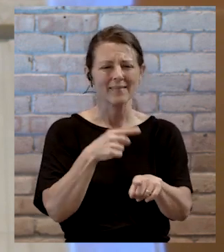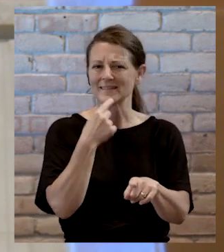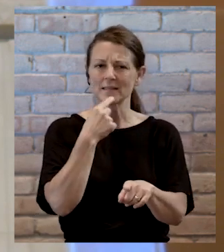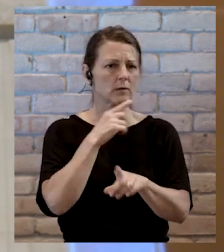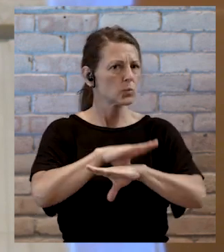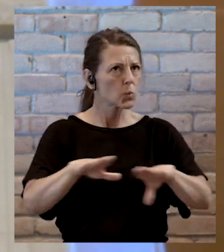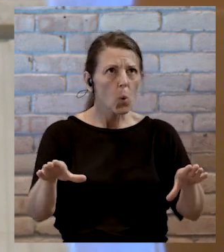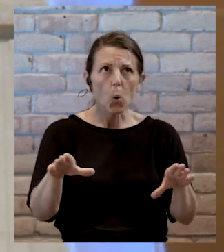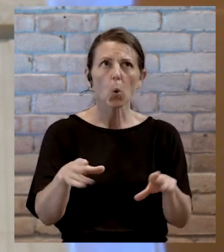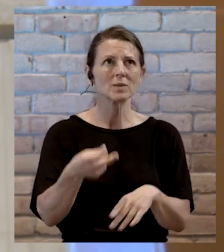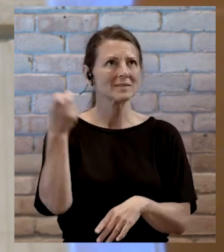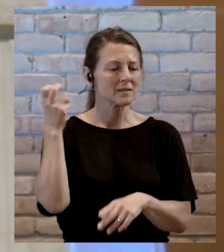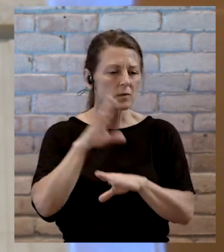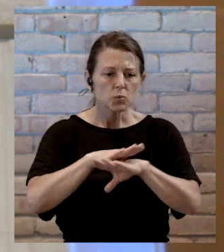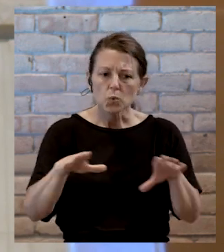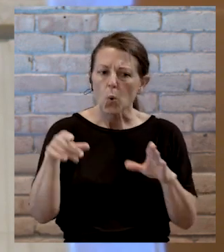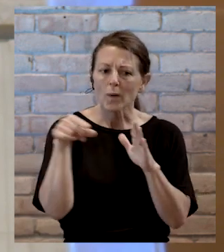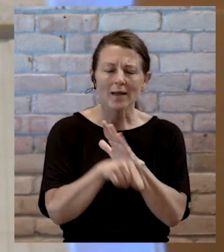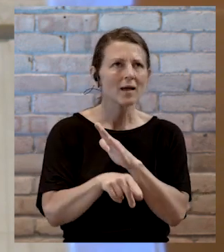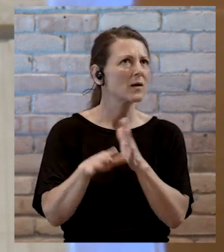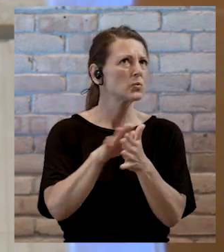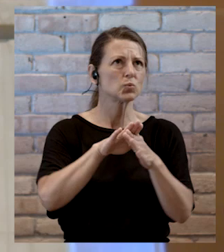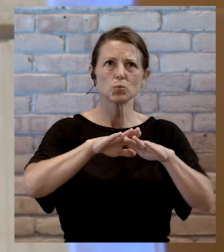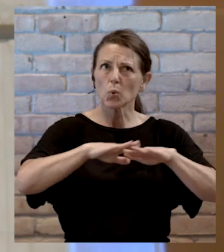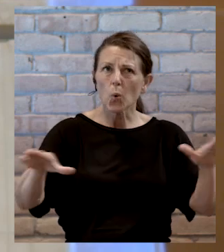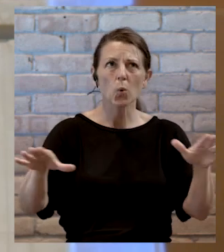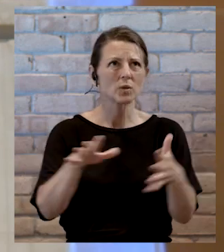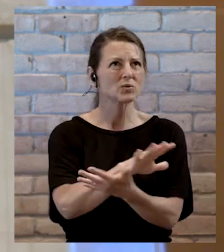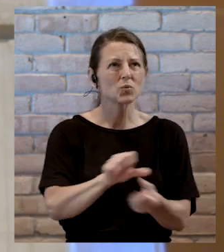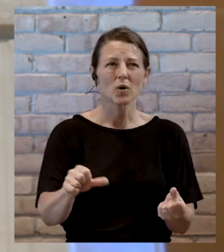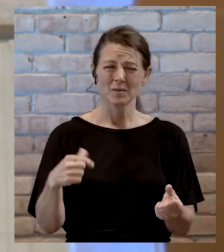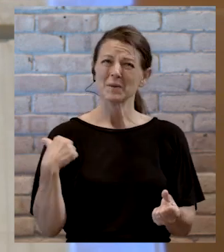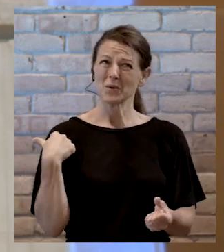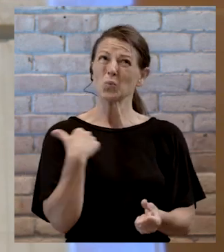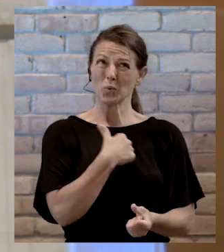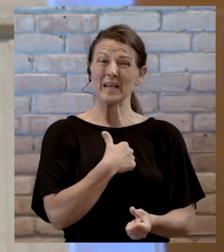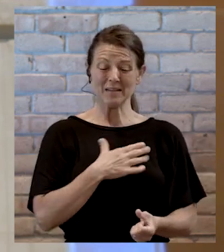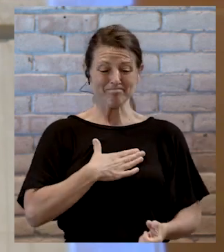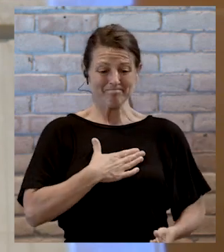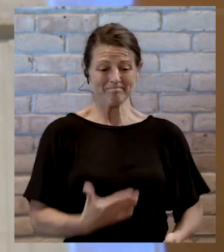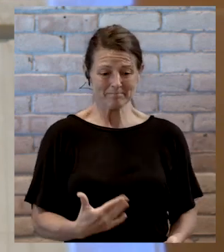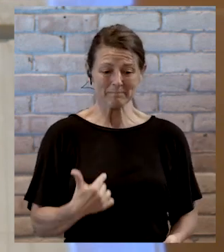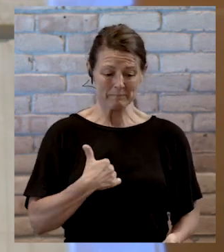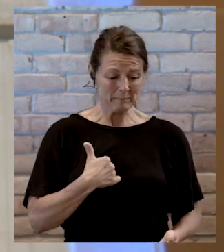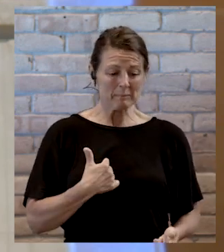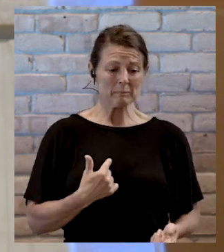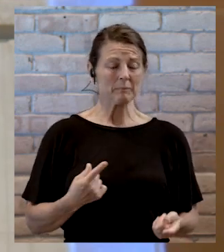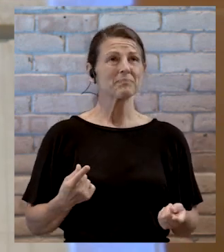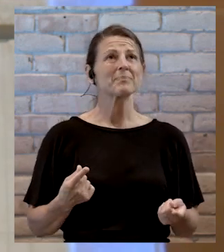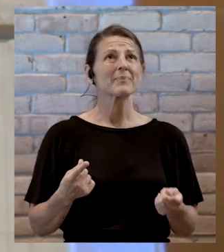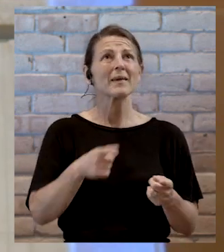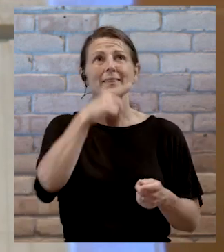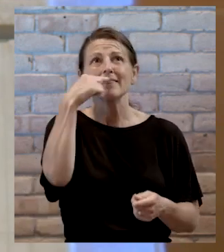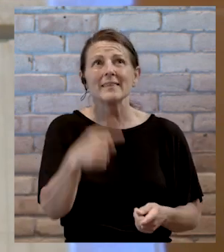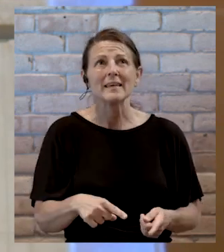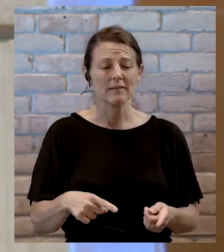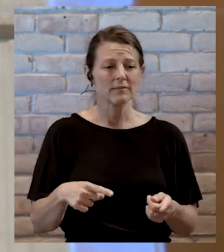kill, and not to destroy. We are thieves. We are murderers. We have harmed others'